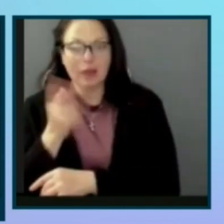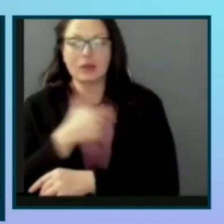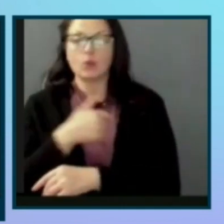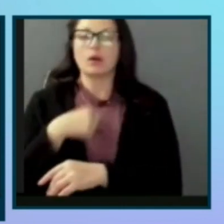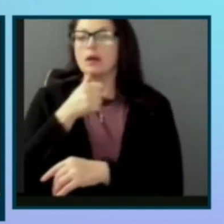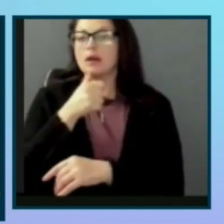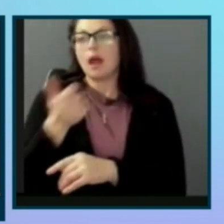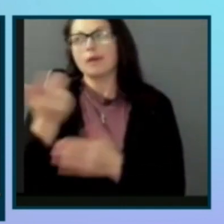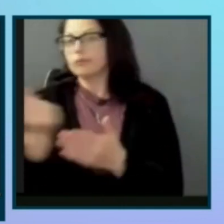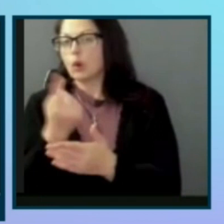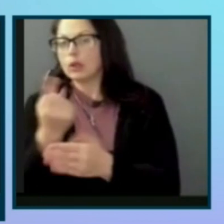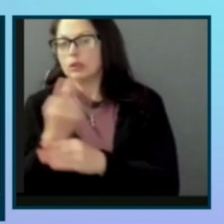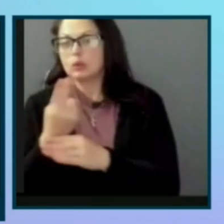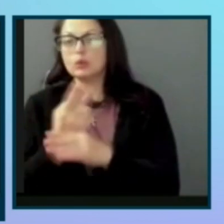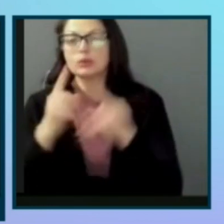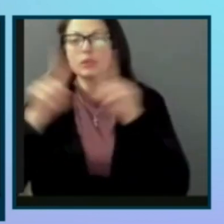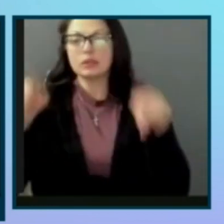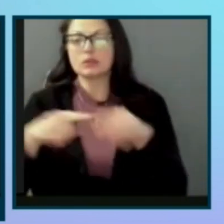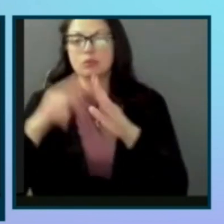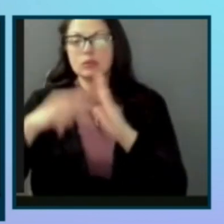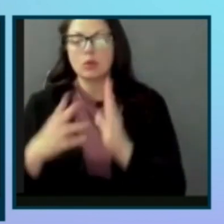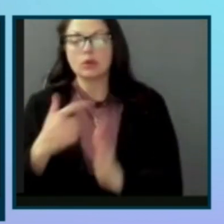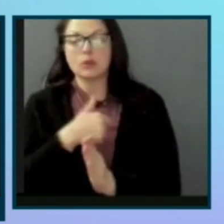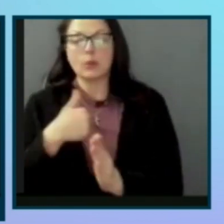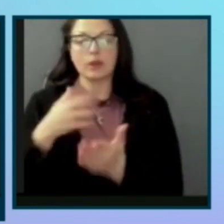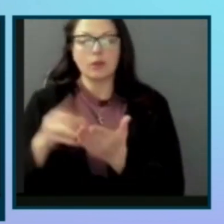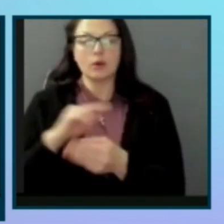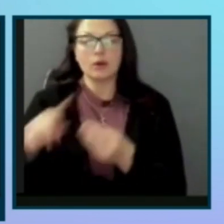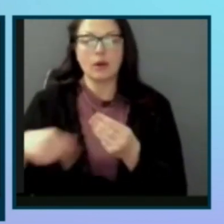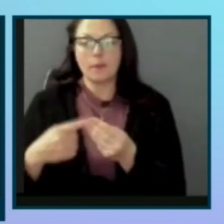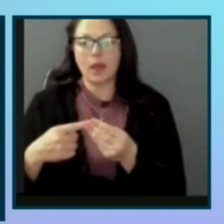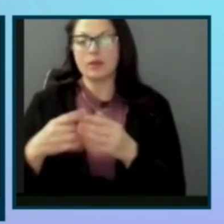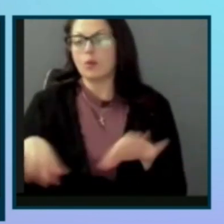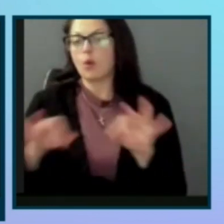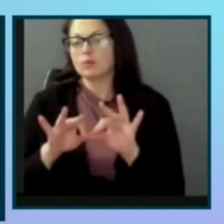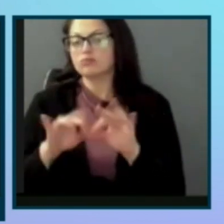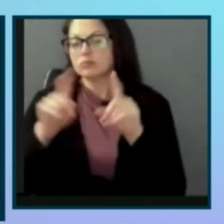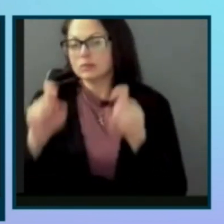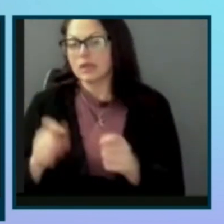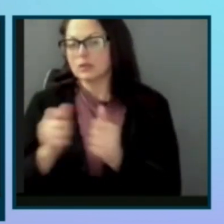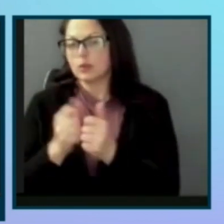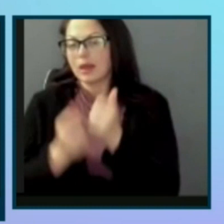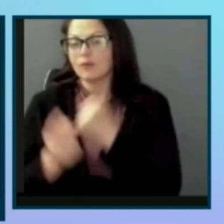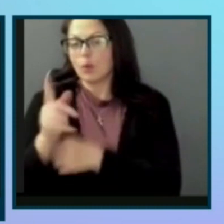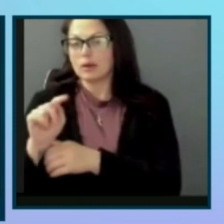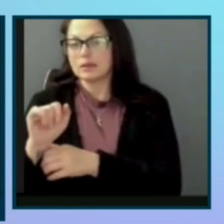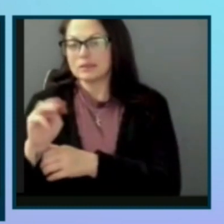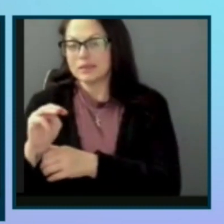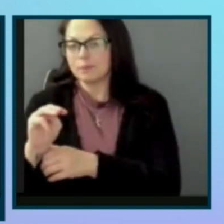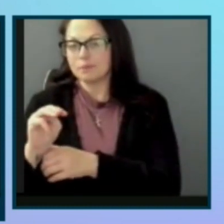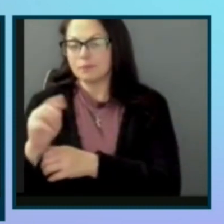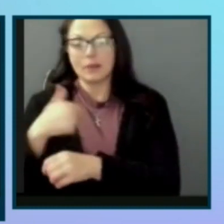users. So I think, we just really learned about the importance of making sure we're testing with everyone. And I'll also add on